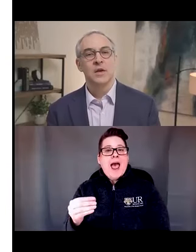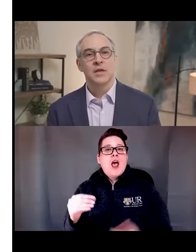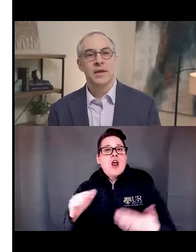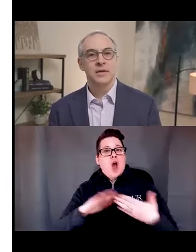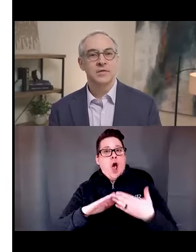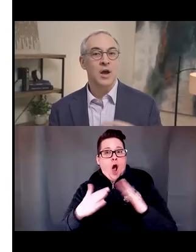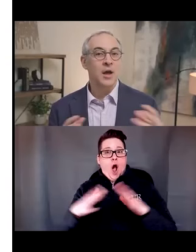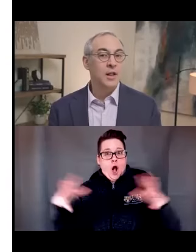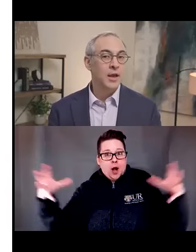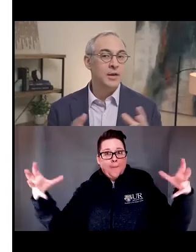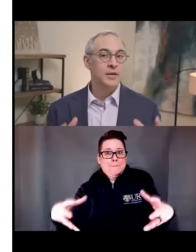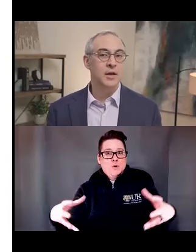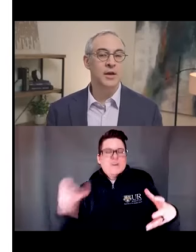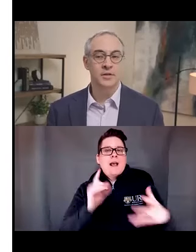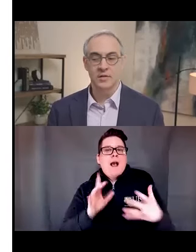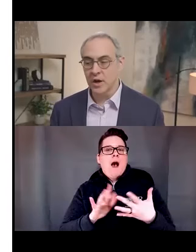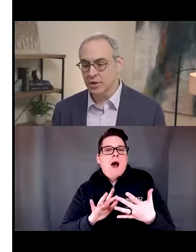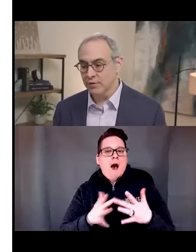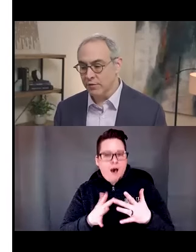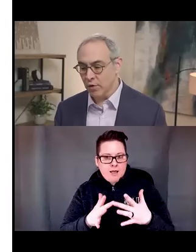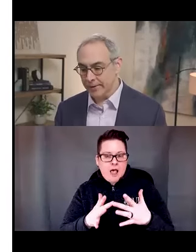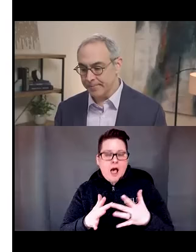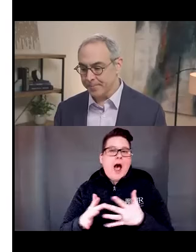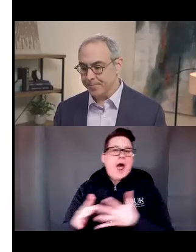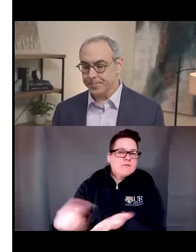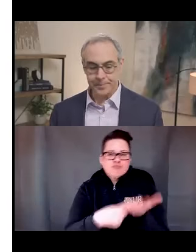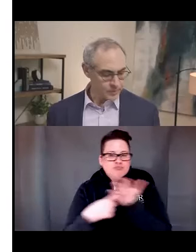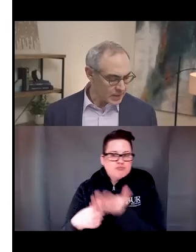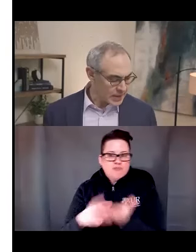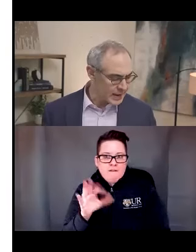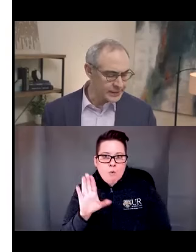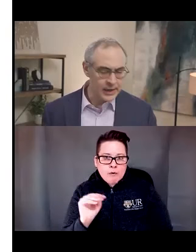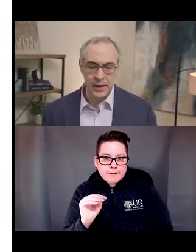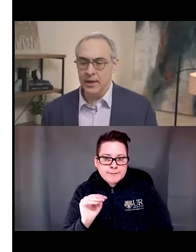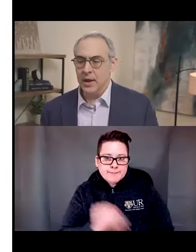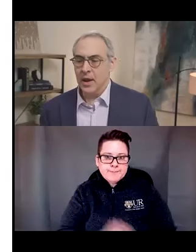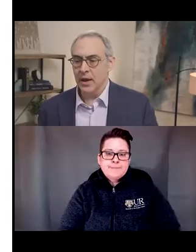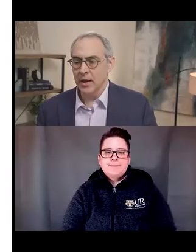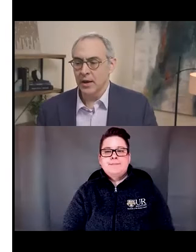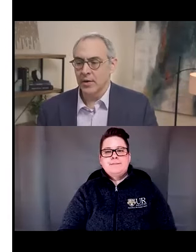practice that is an online discussion forum. And